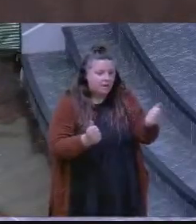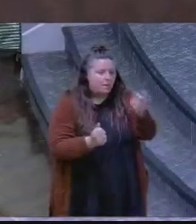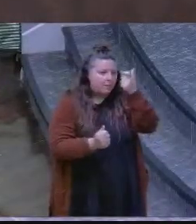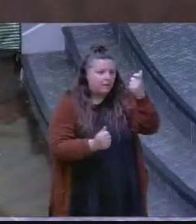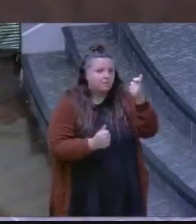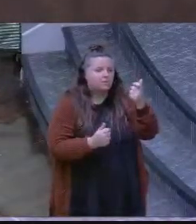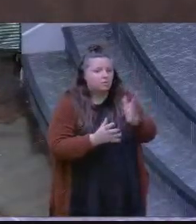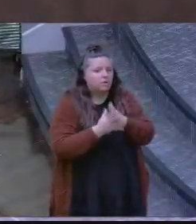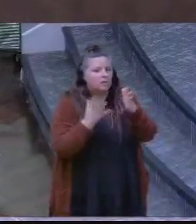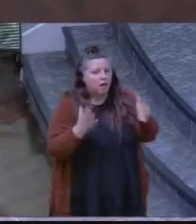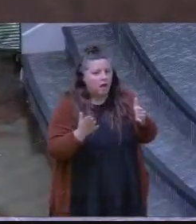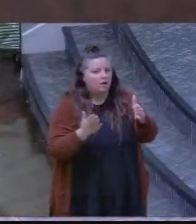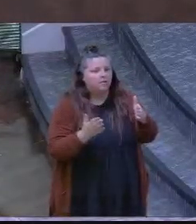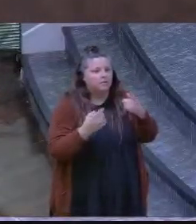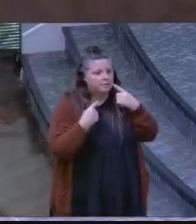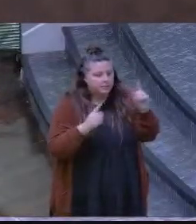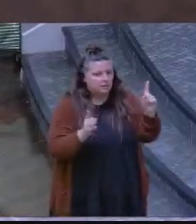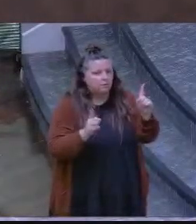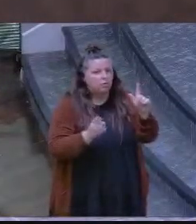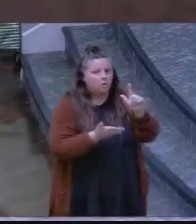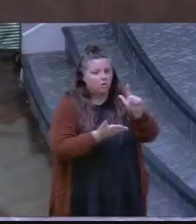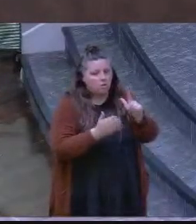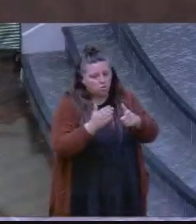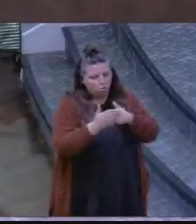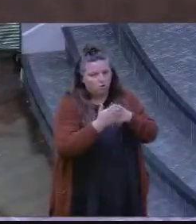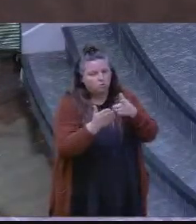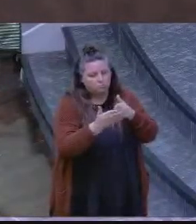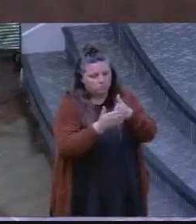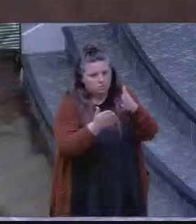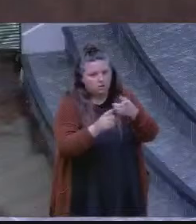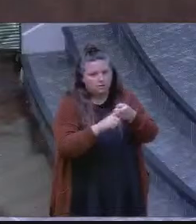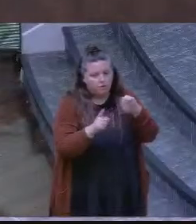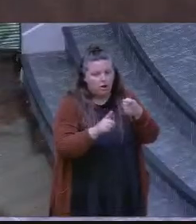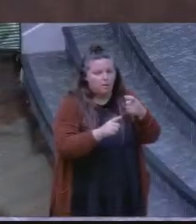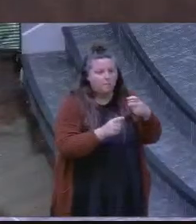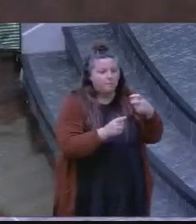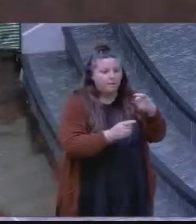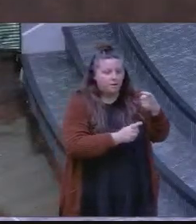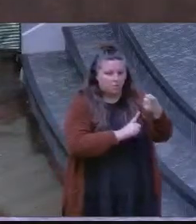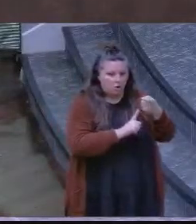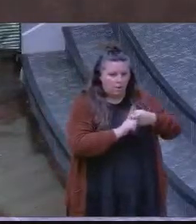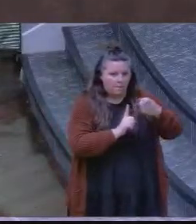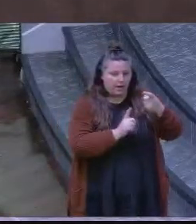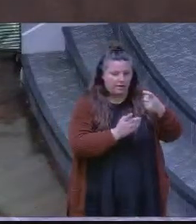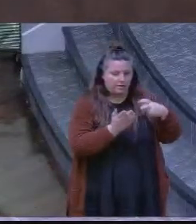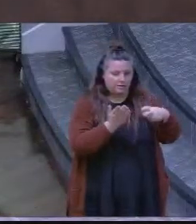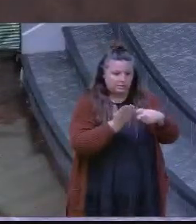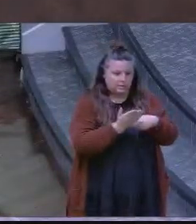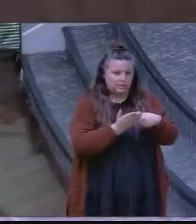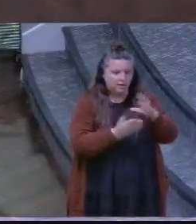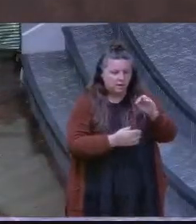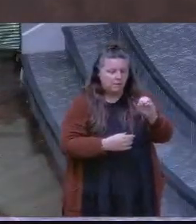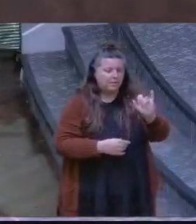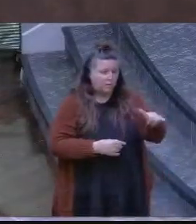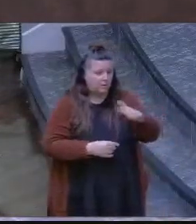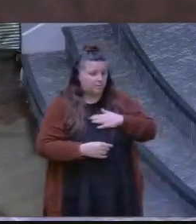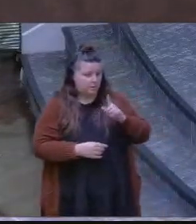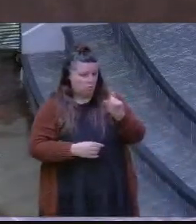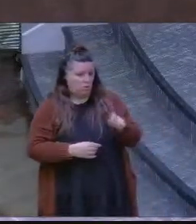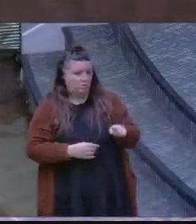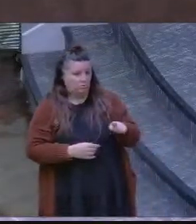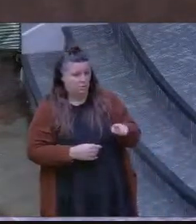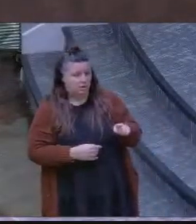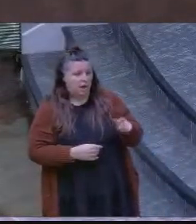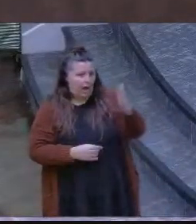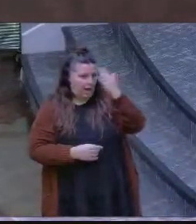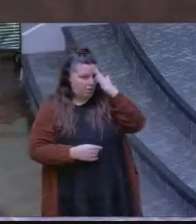the automatic ticketing company, so they shut it down. And that was my question is, have we looked, I know that there's been